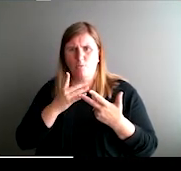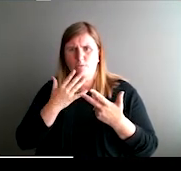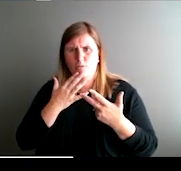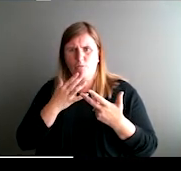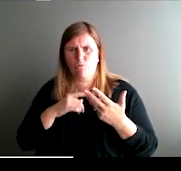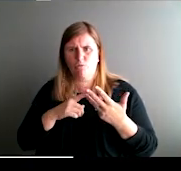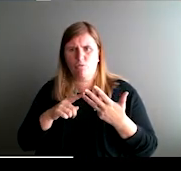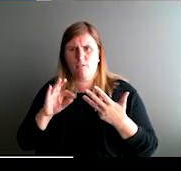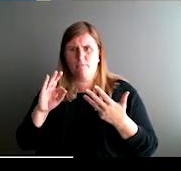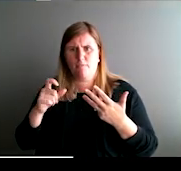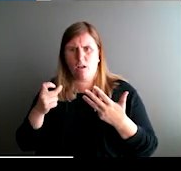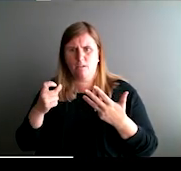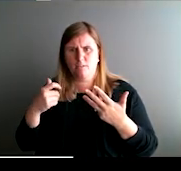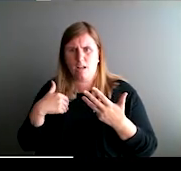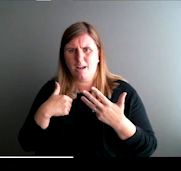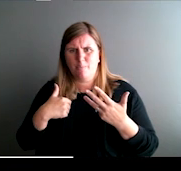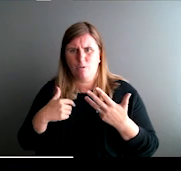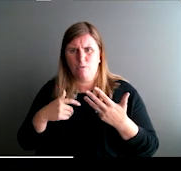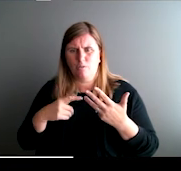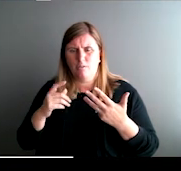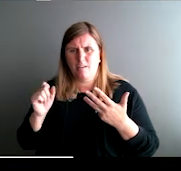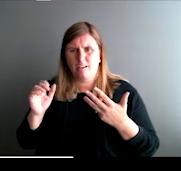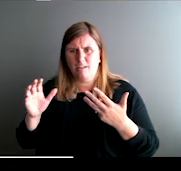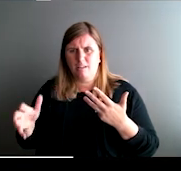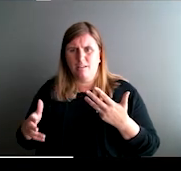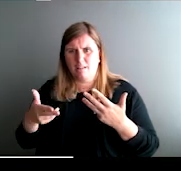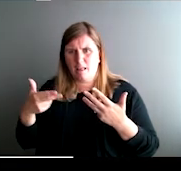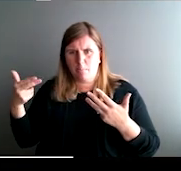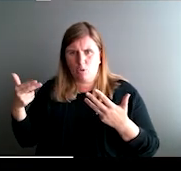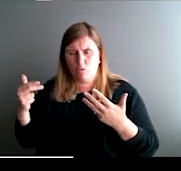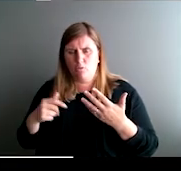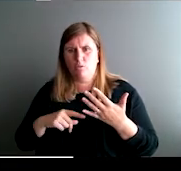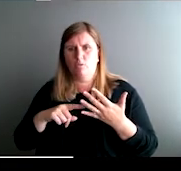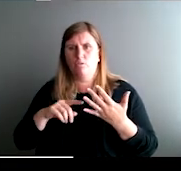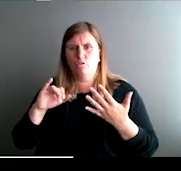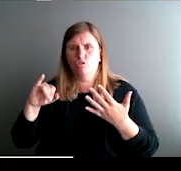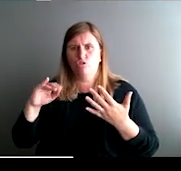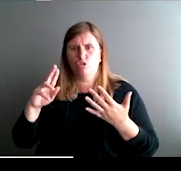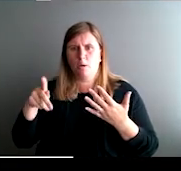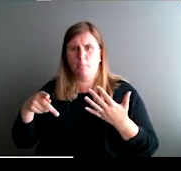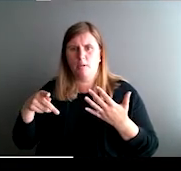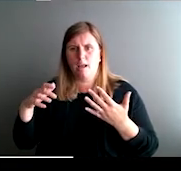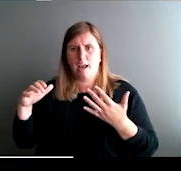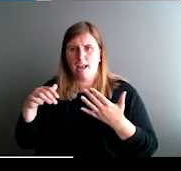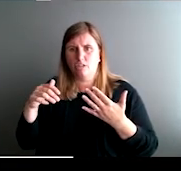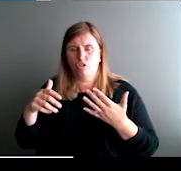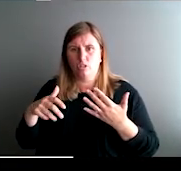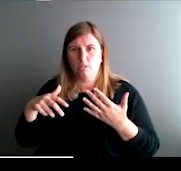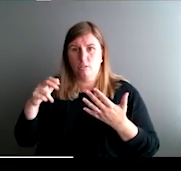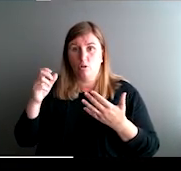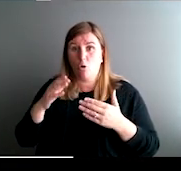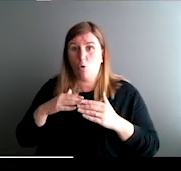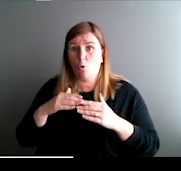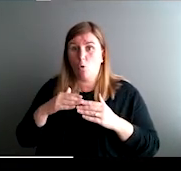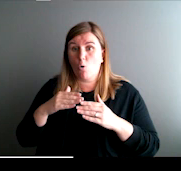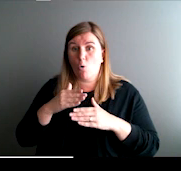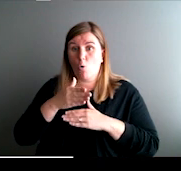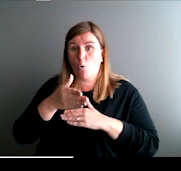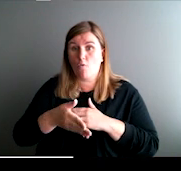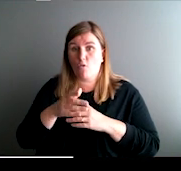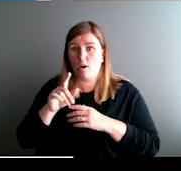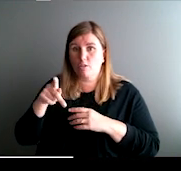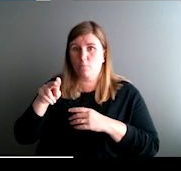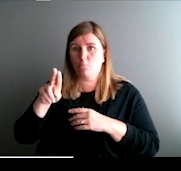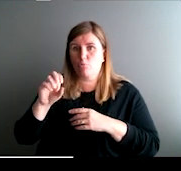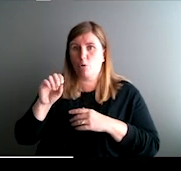color, fox as an animal that I can label, jump as labeling an action, over as a